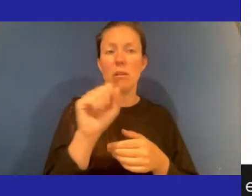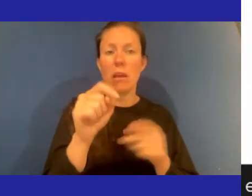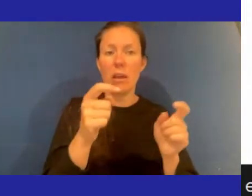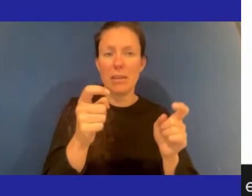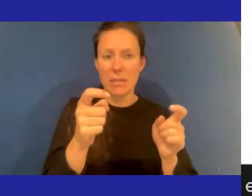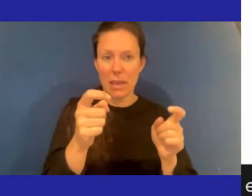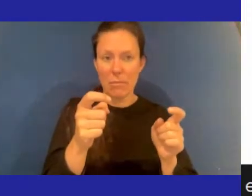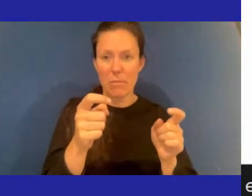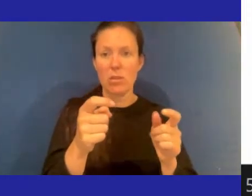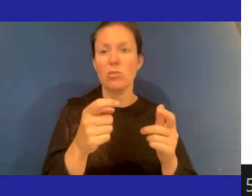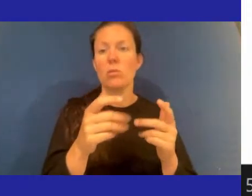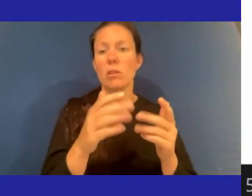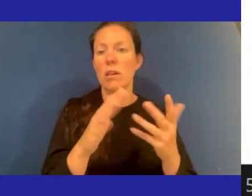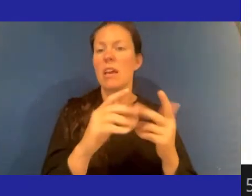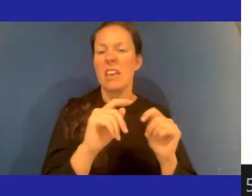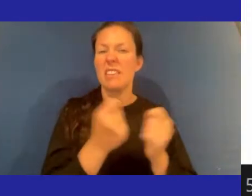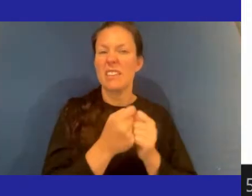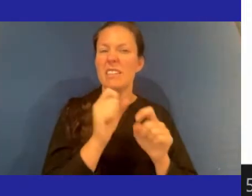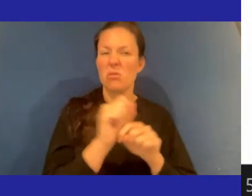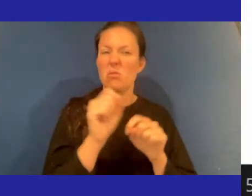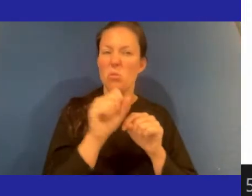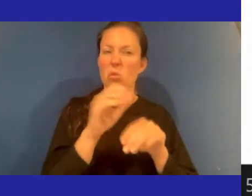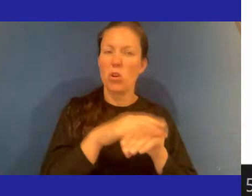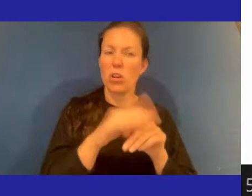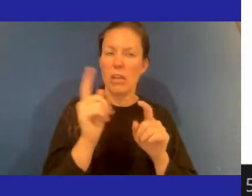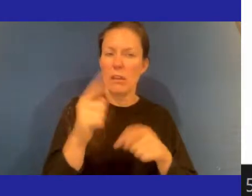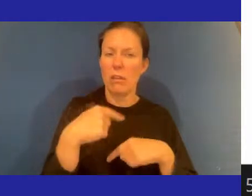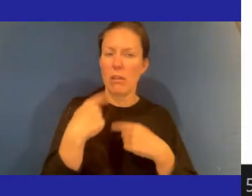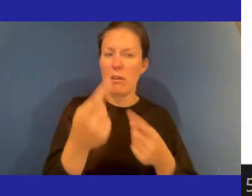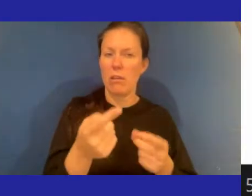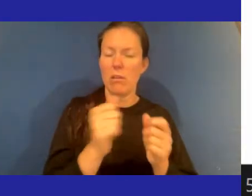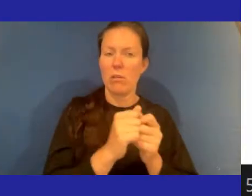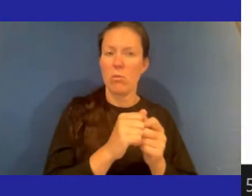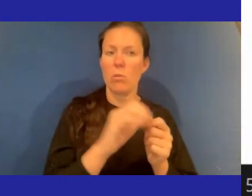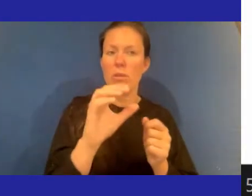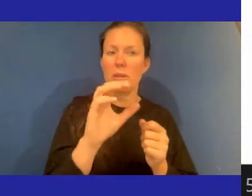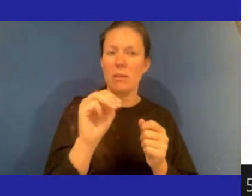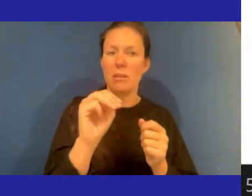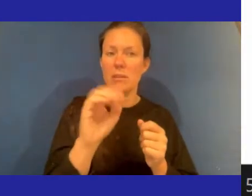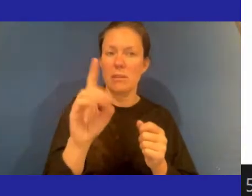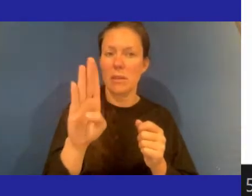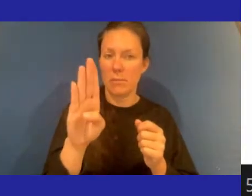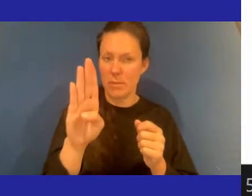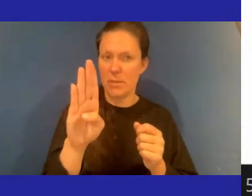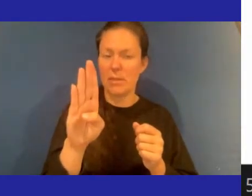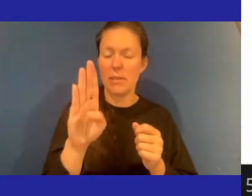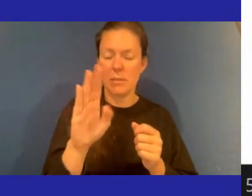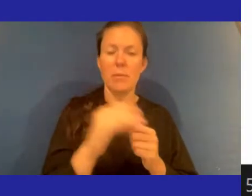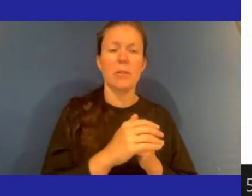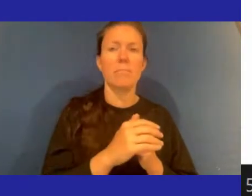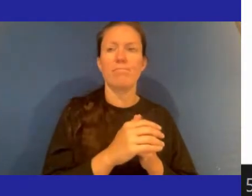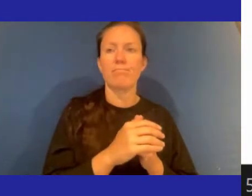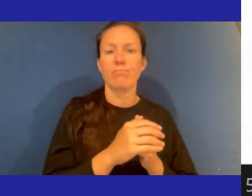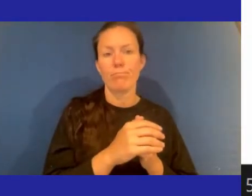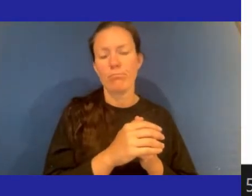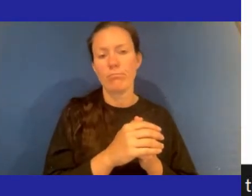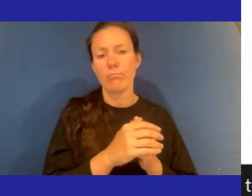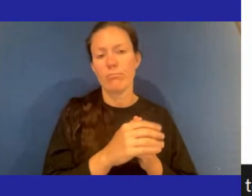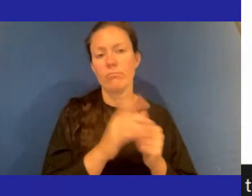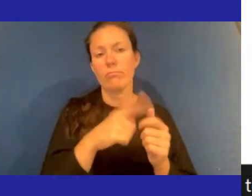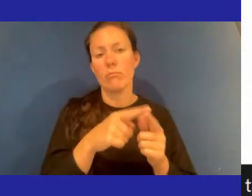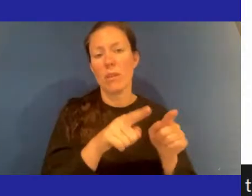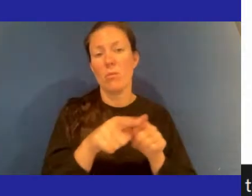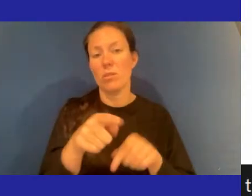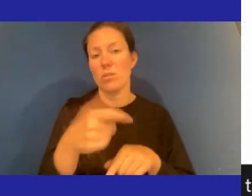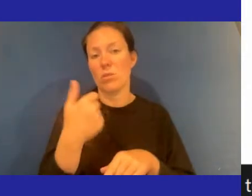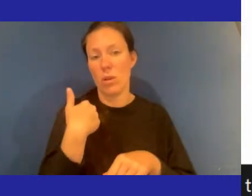whole team has worked on here with Dr. Mendez with our CMDB. That's a critical component. And then we also have,